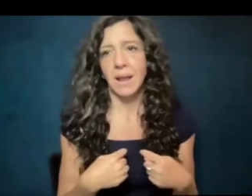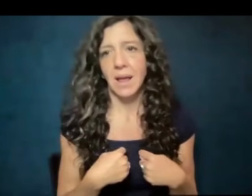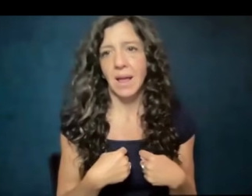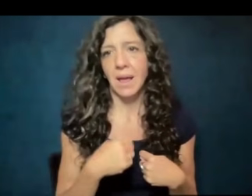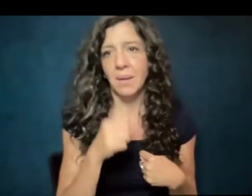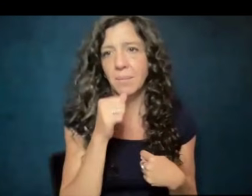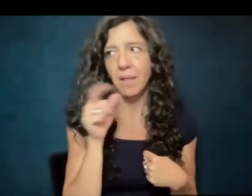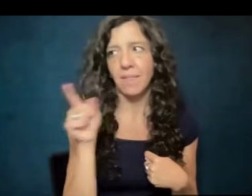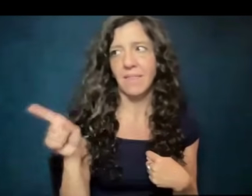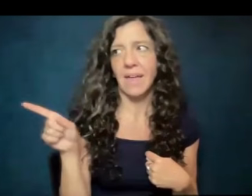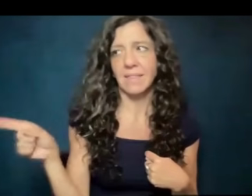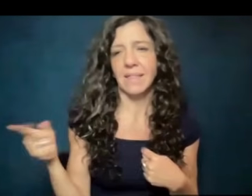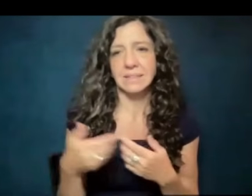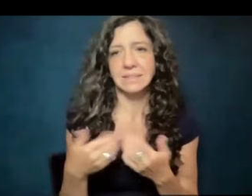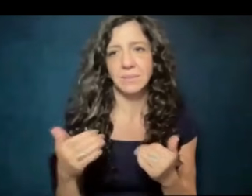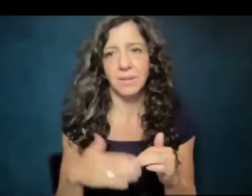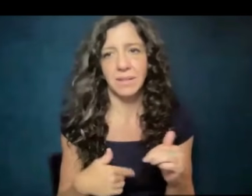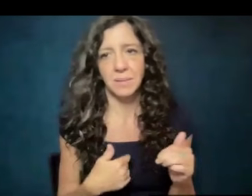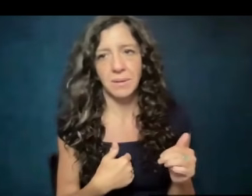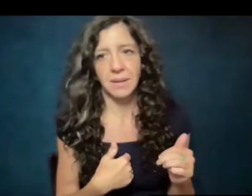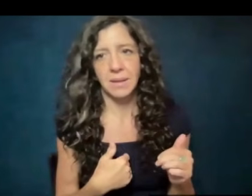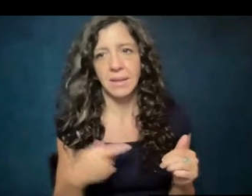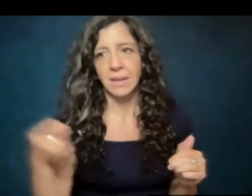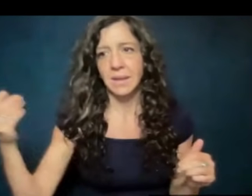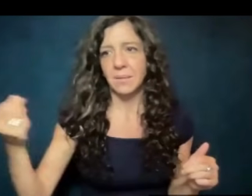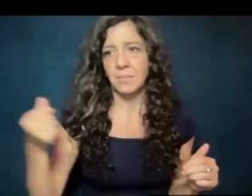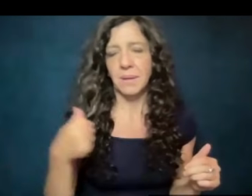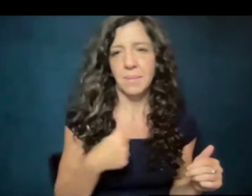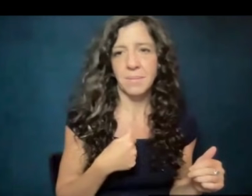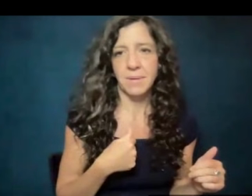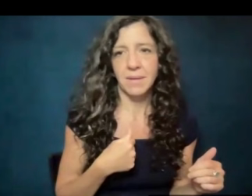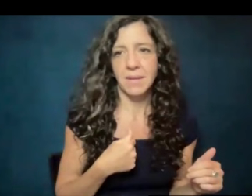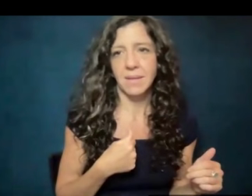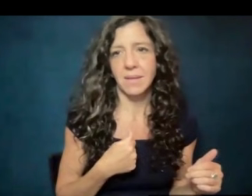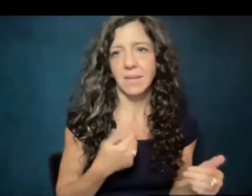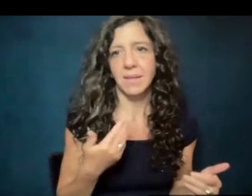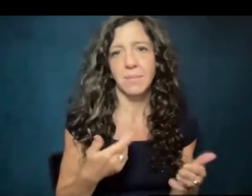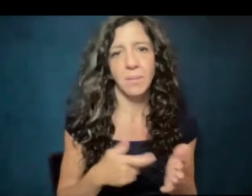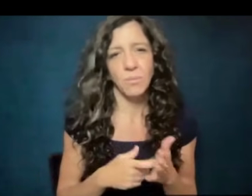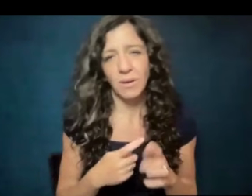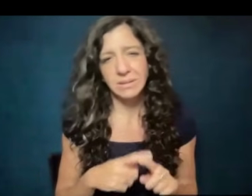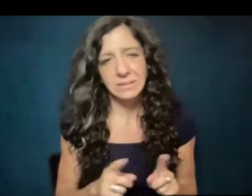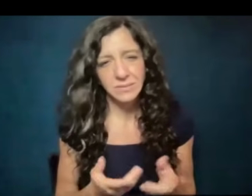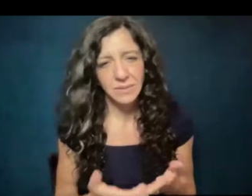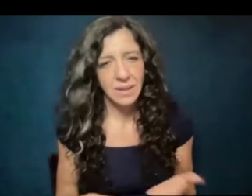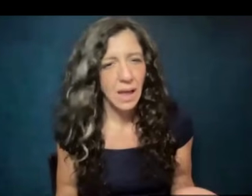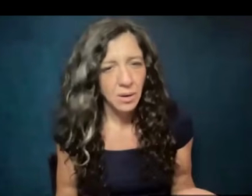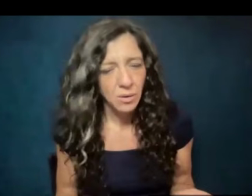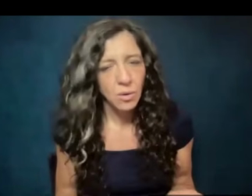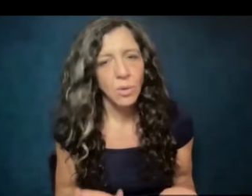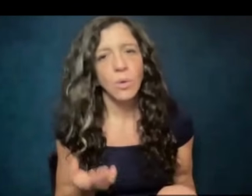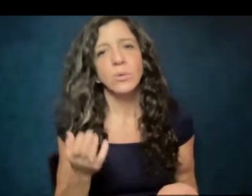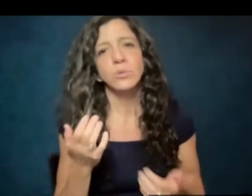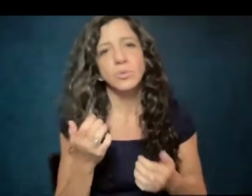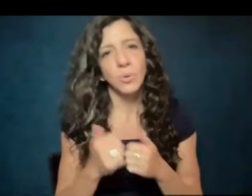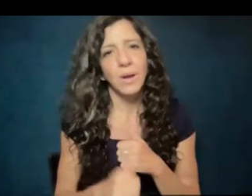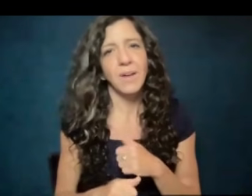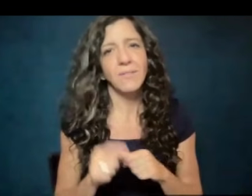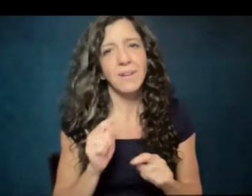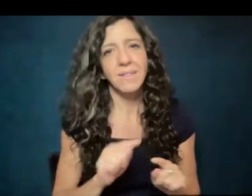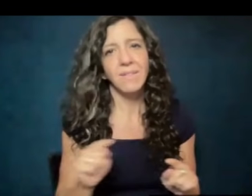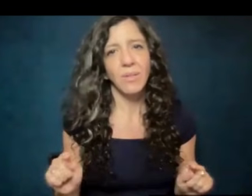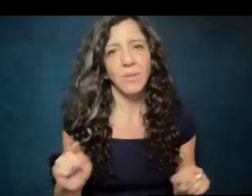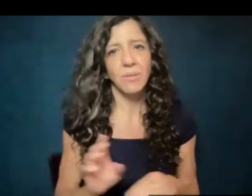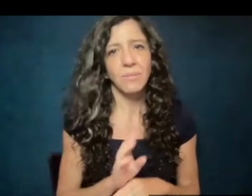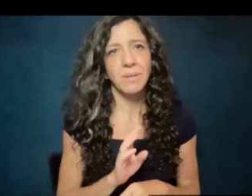the corporation. The corporation pays me, that might require something different. So every one of those